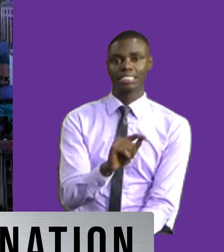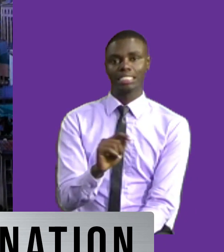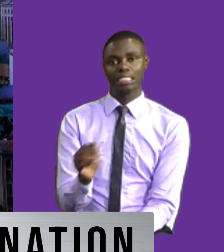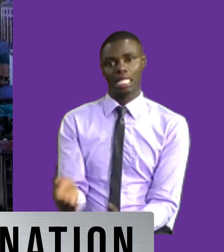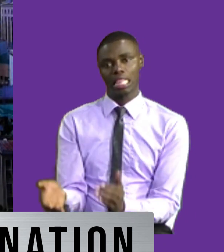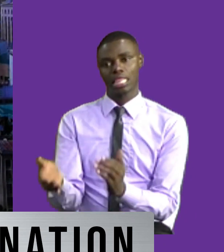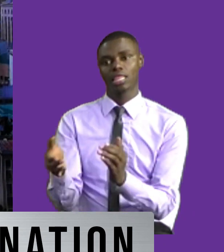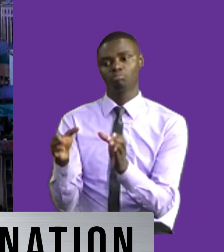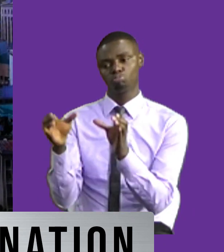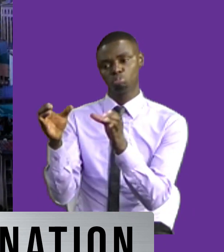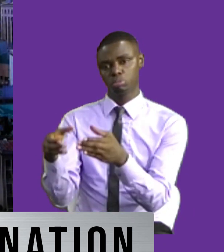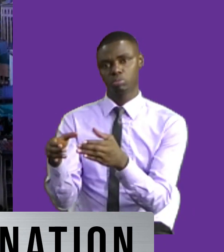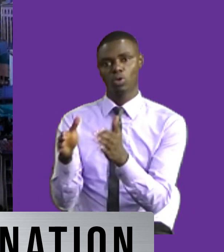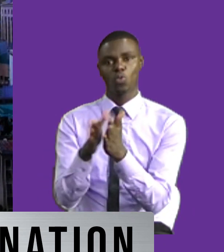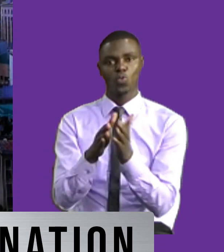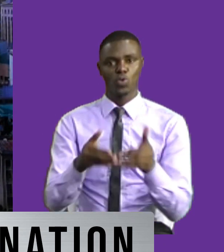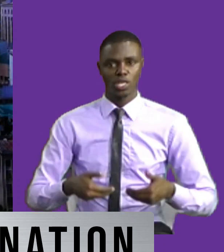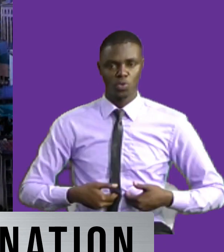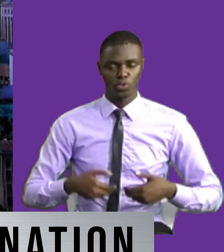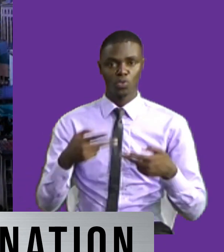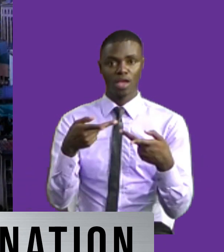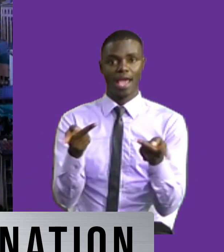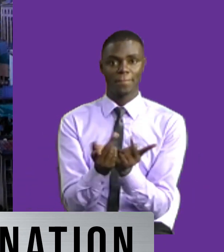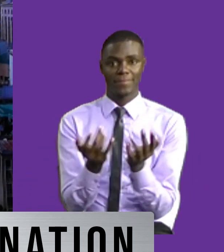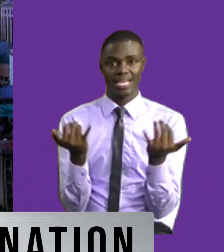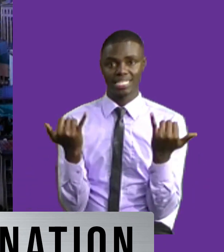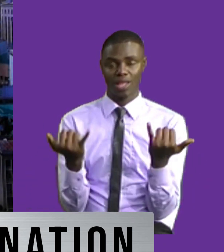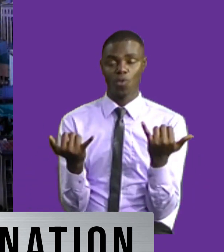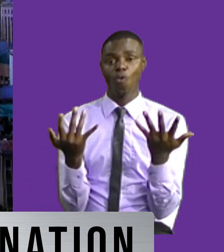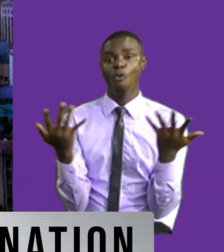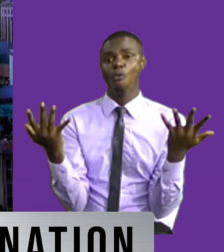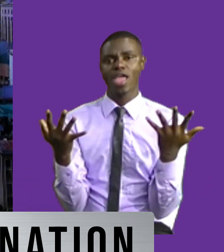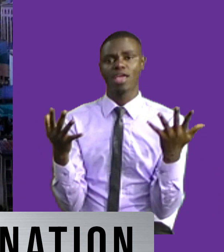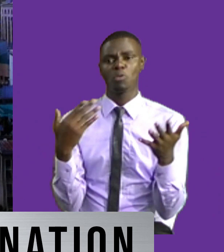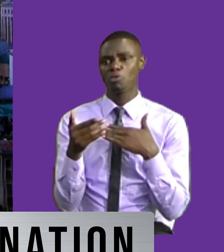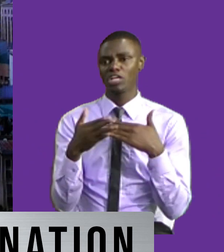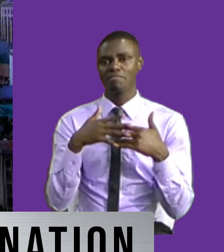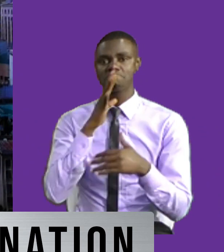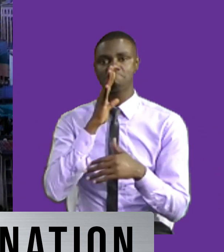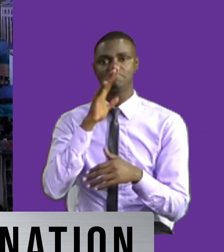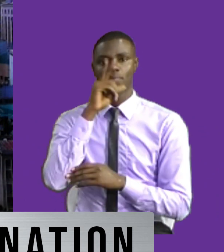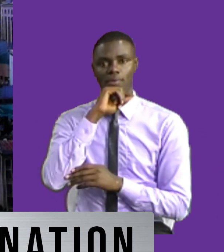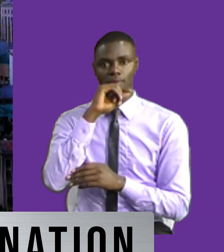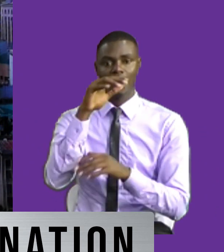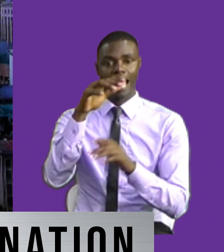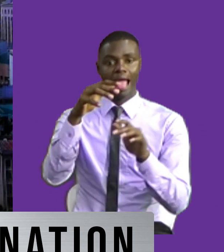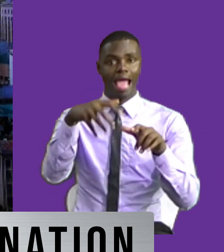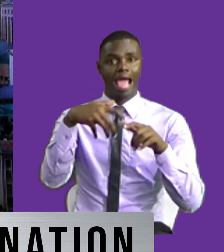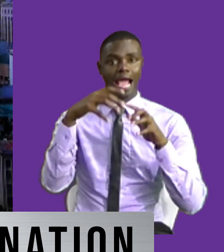and the youth. Are you seeing a place where now what you've spoken, are you seeing agriculture,